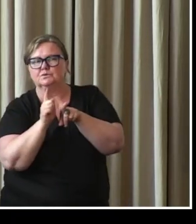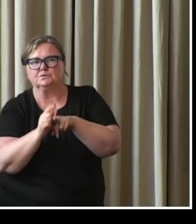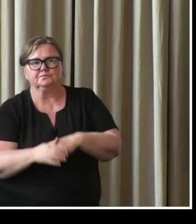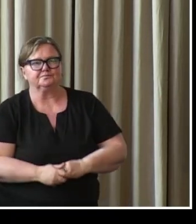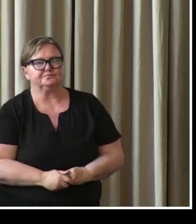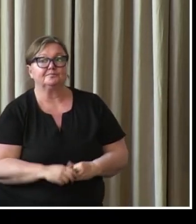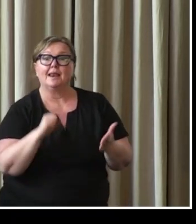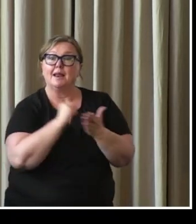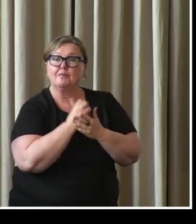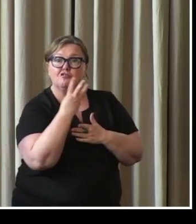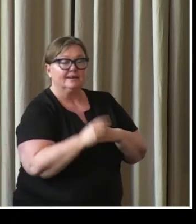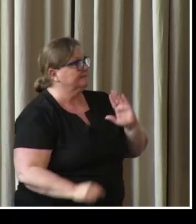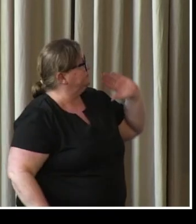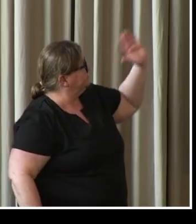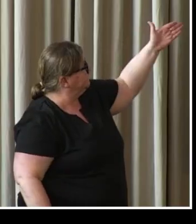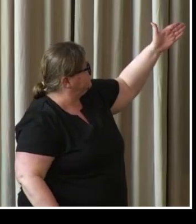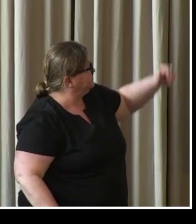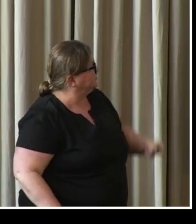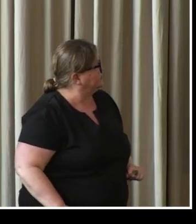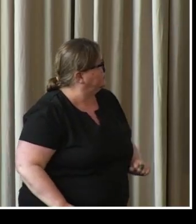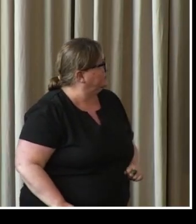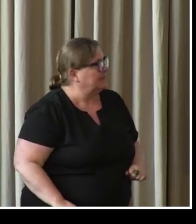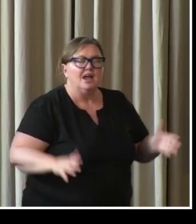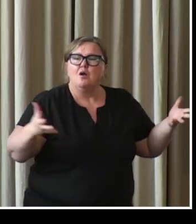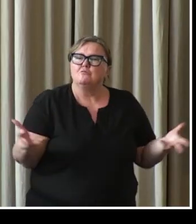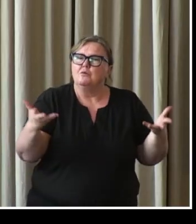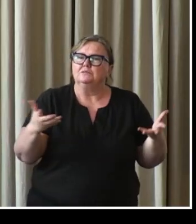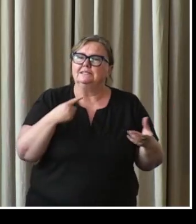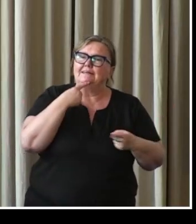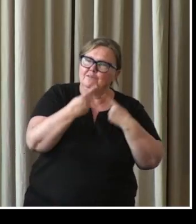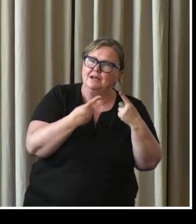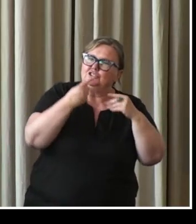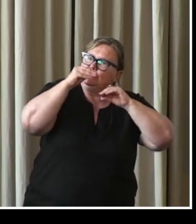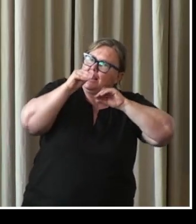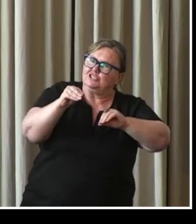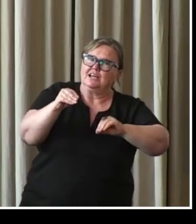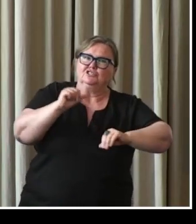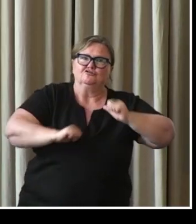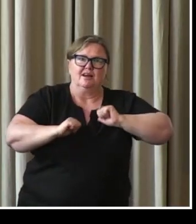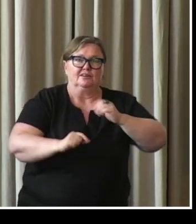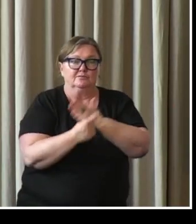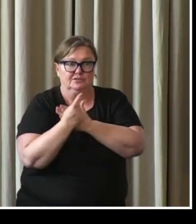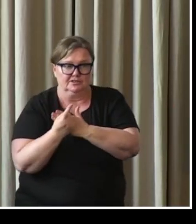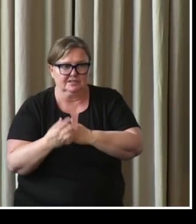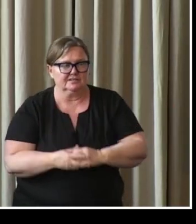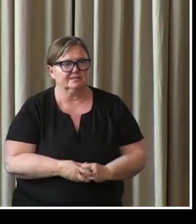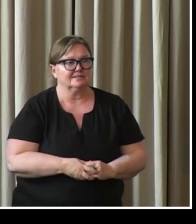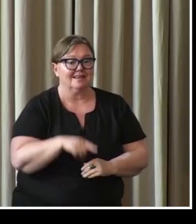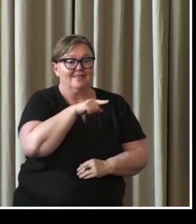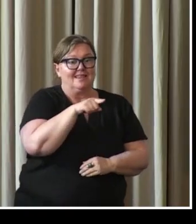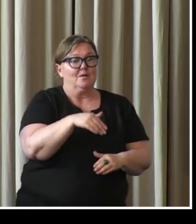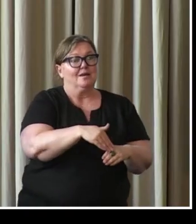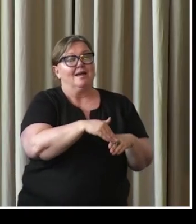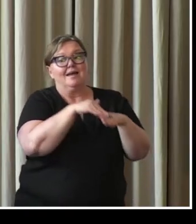Action Area 3 is about promoting available sources of information and education and training opportunities that help mental